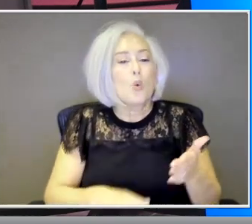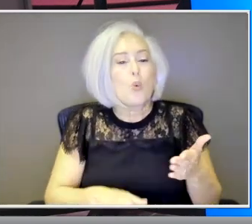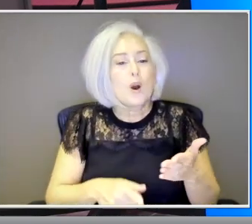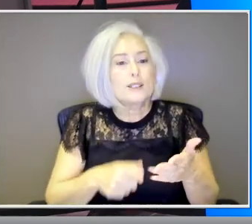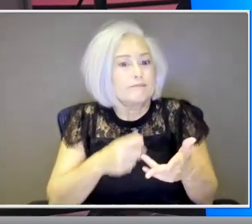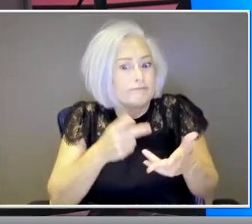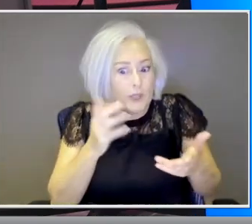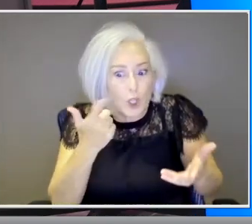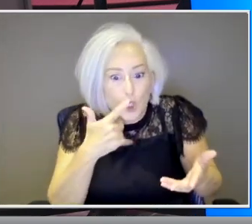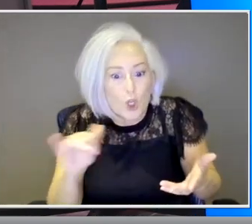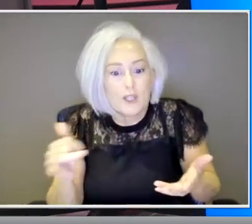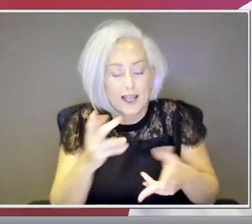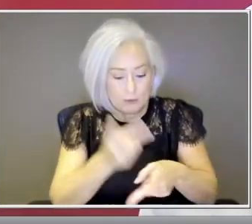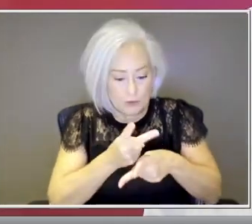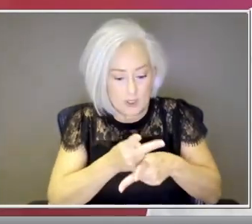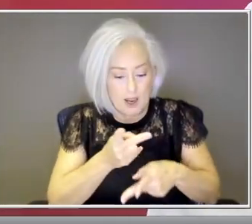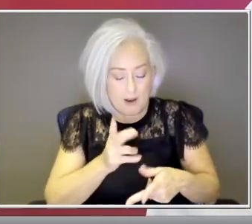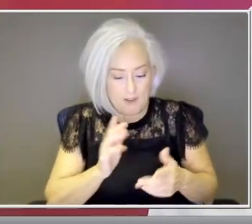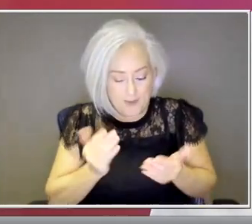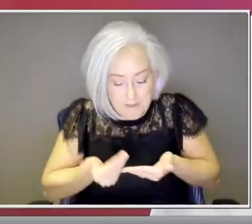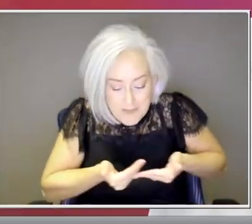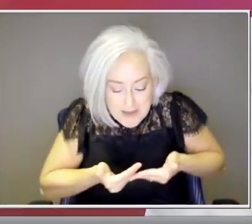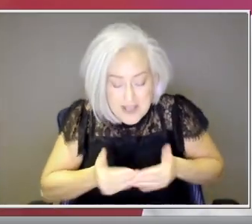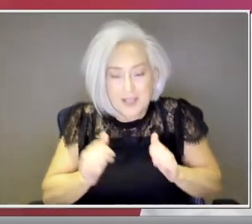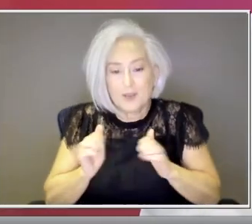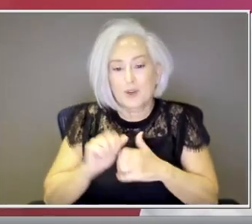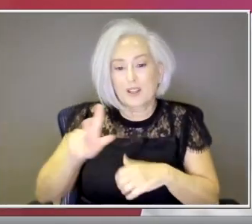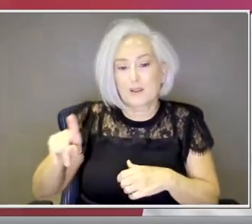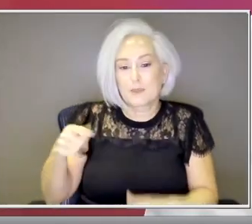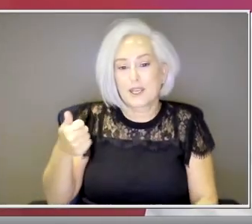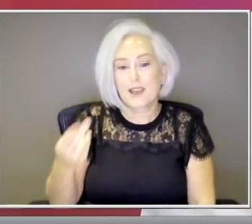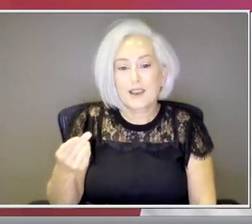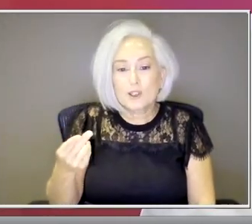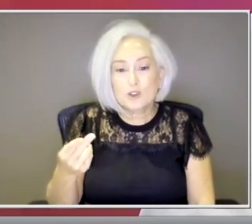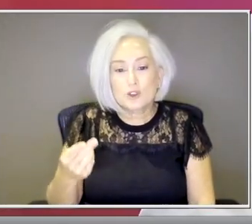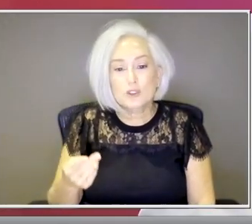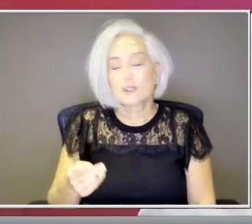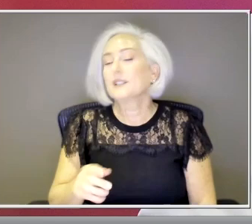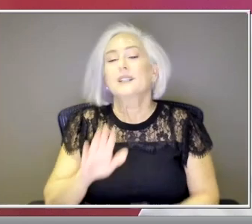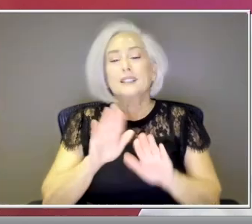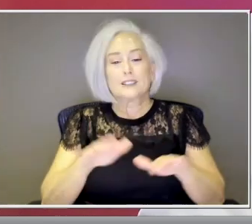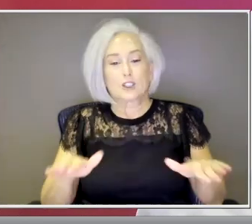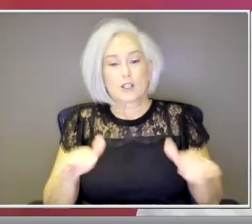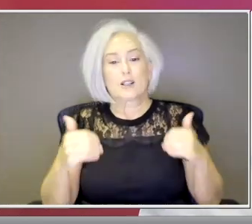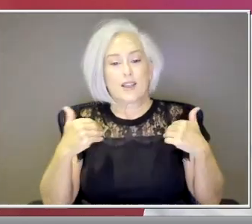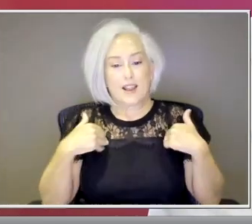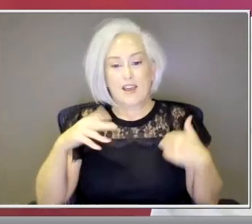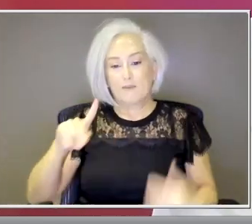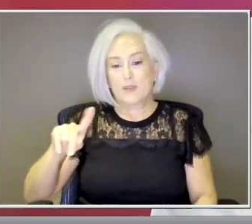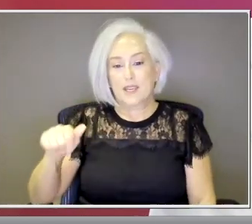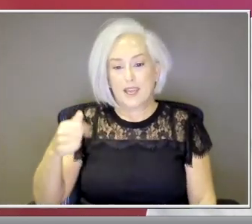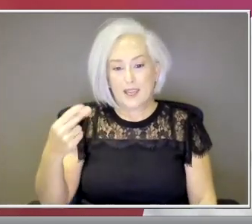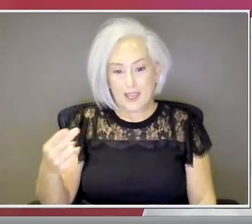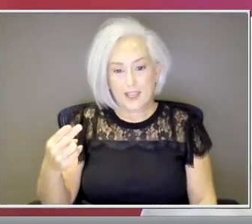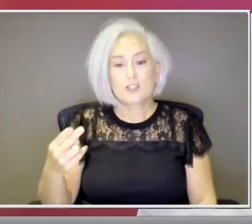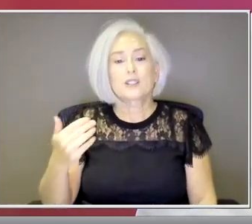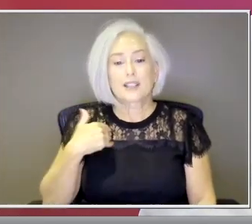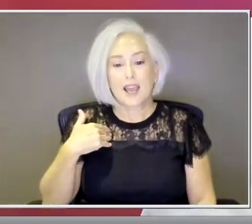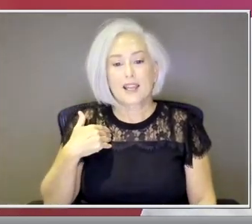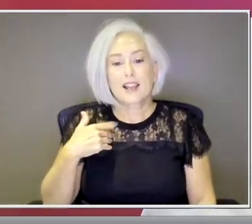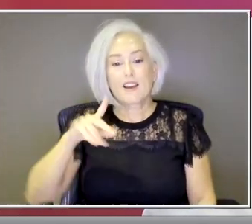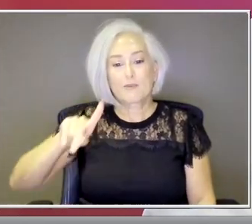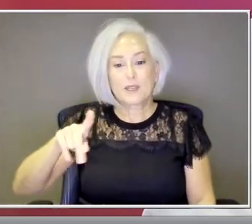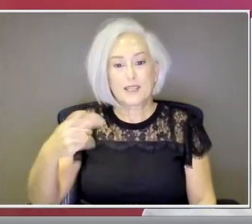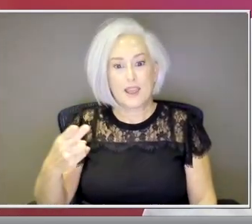PH? Patients that come to the pediatric ICU with pulmonary hypertension can have a pH crisis, and they're